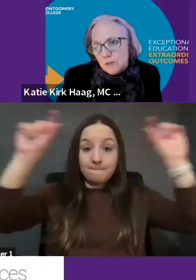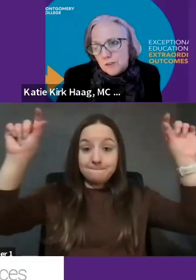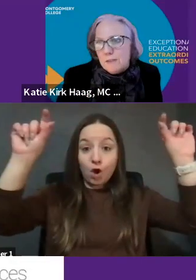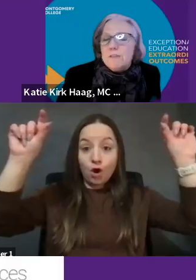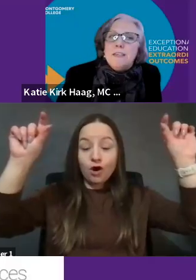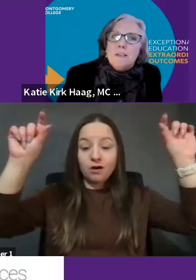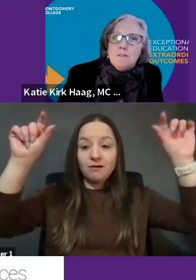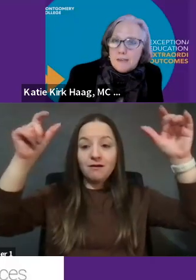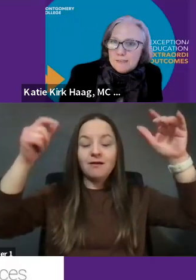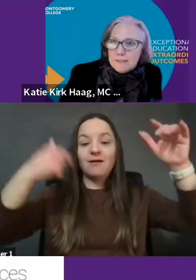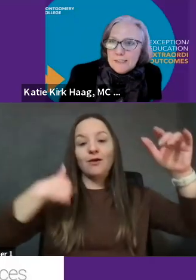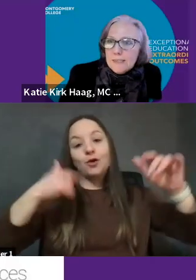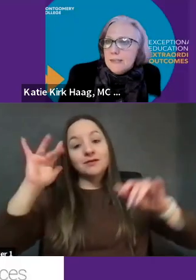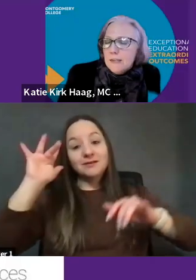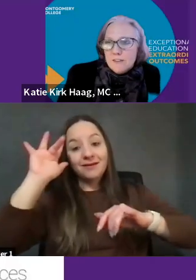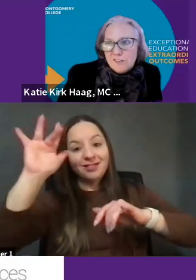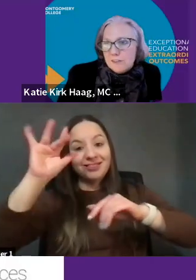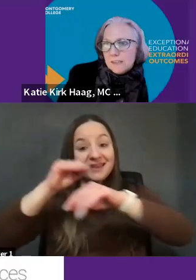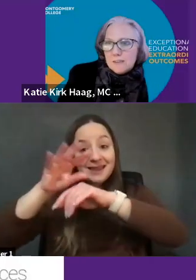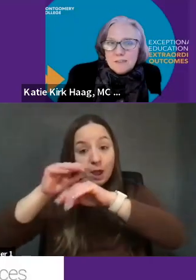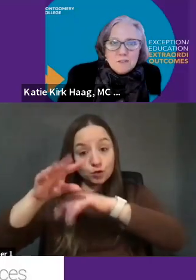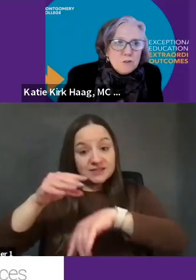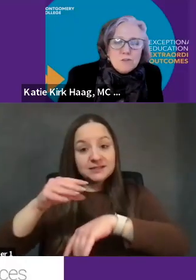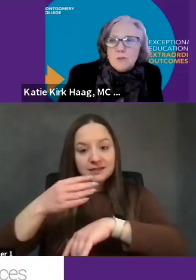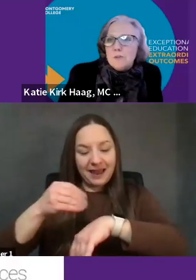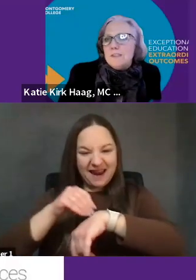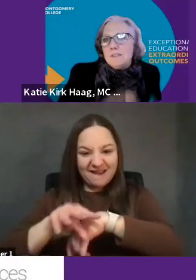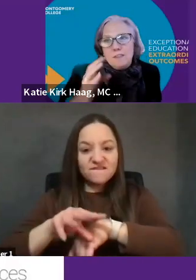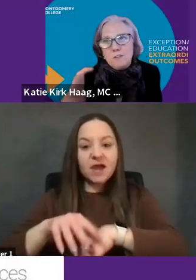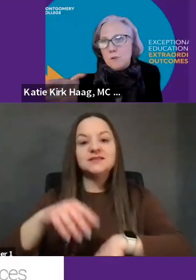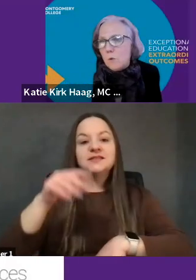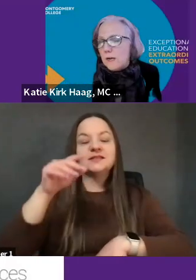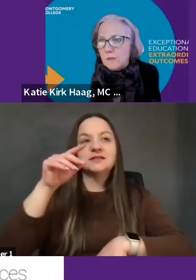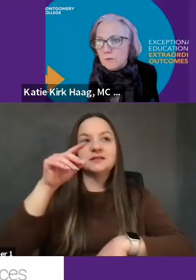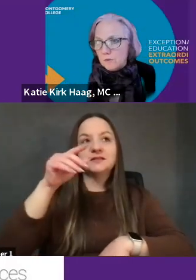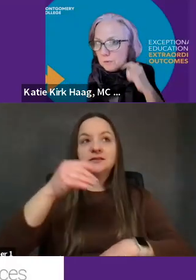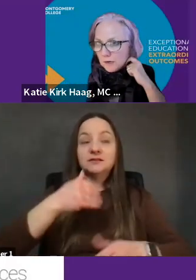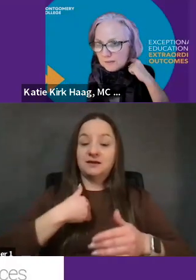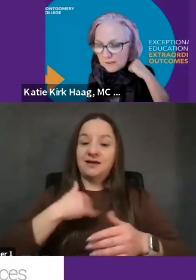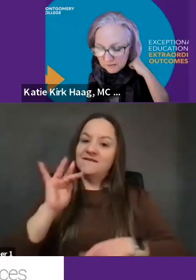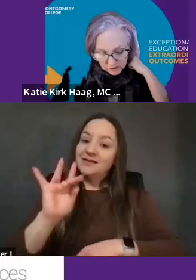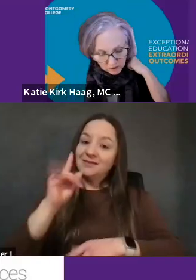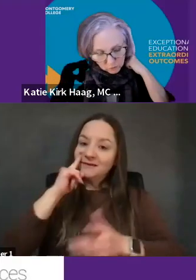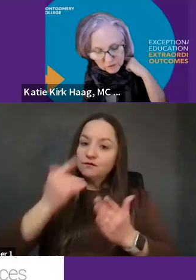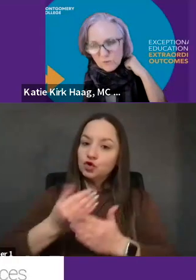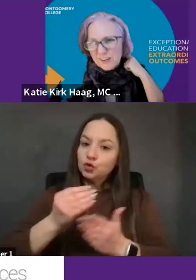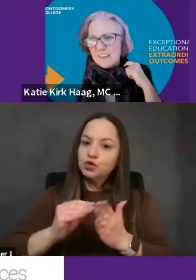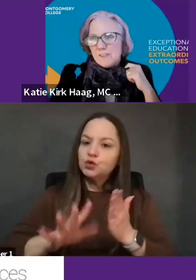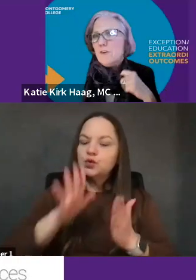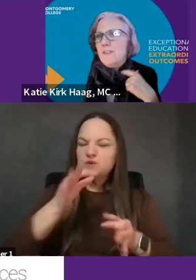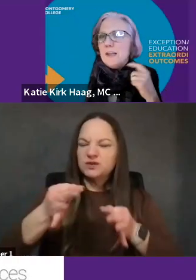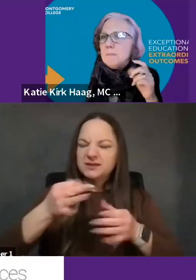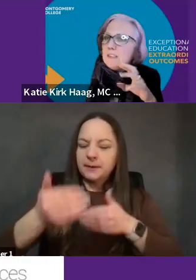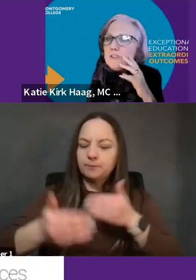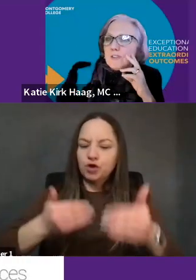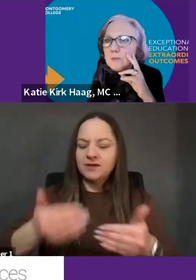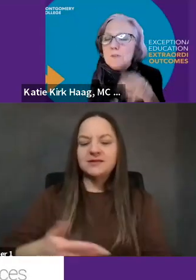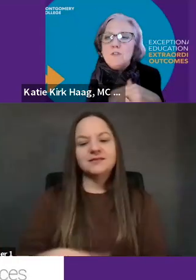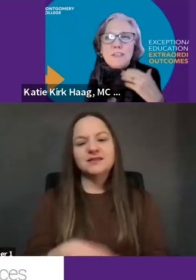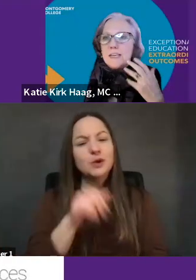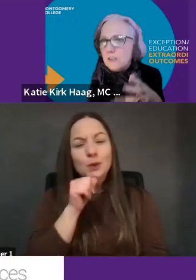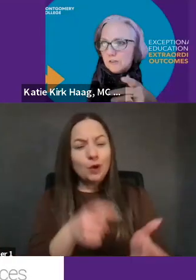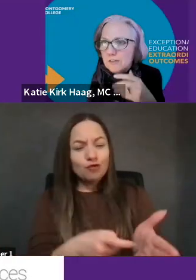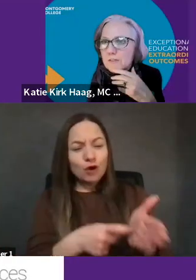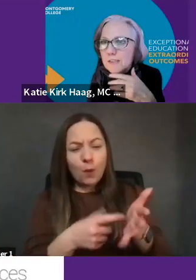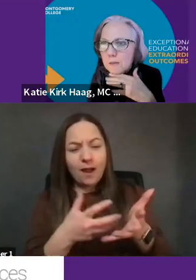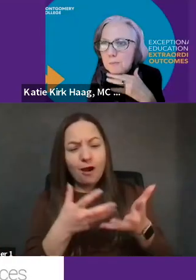website. We're under counseling and advising. There's a link that says new students, and it's going to walk you through the process. We don't ask for all that much in terms